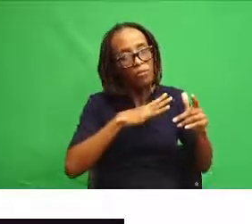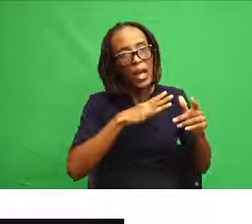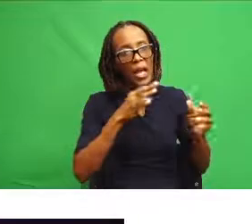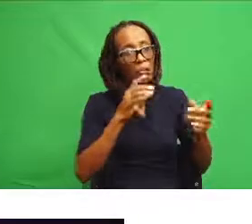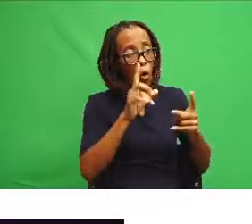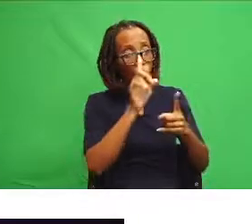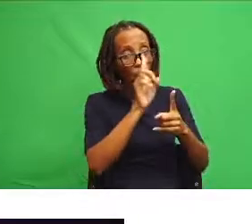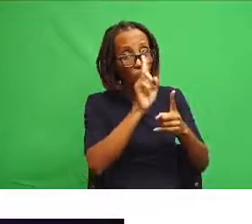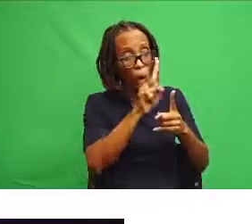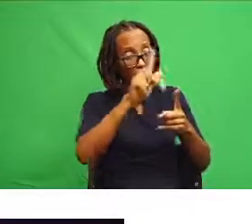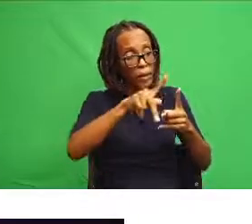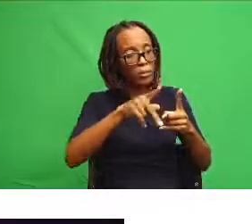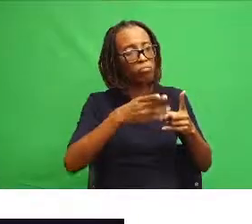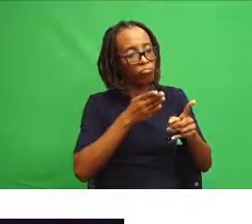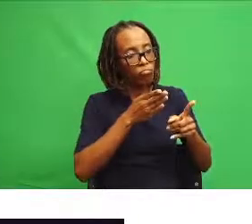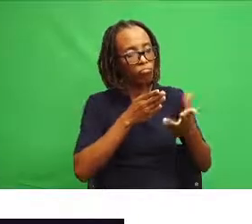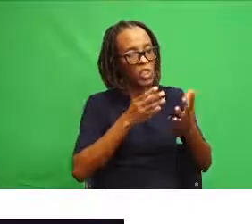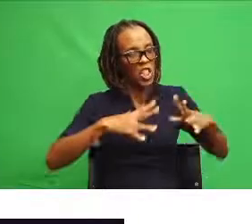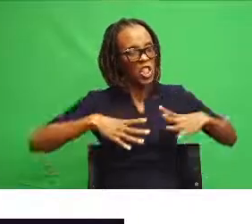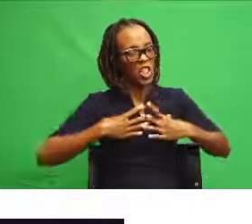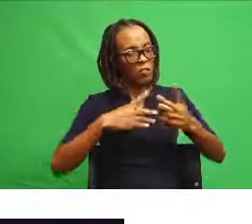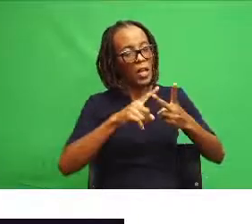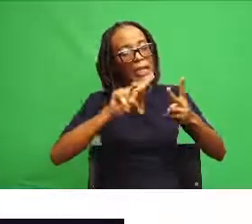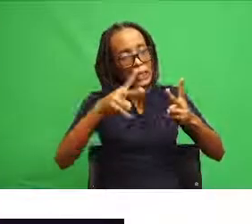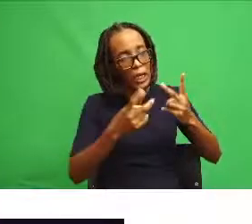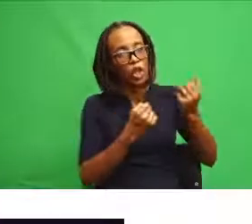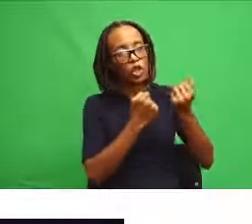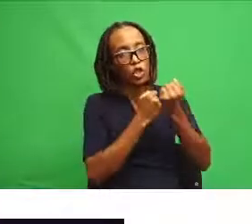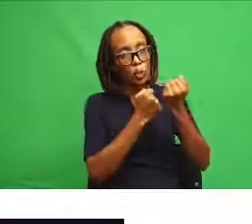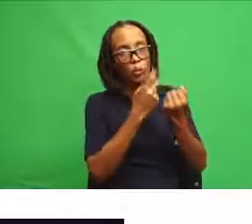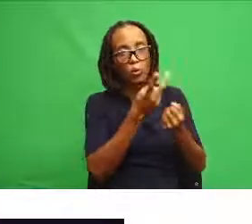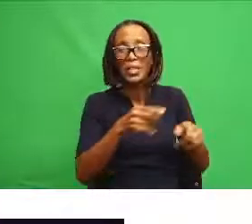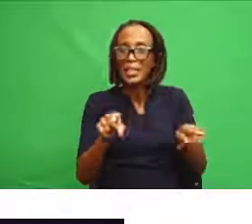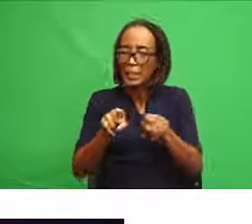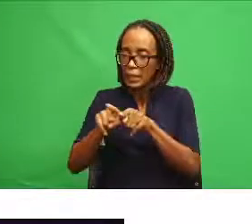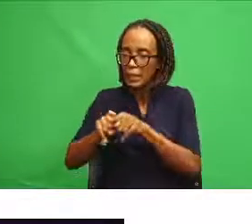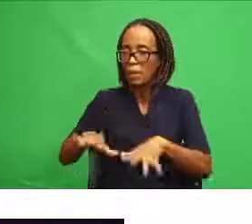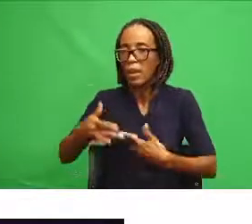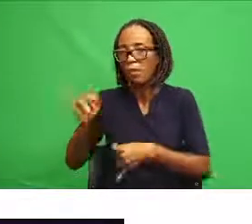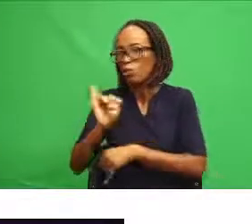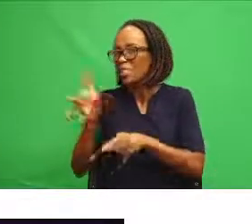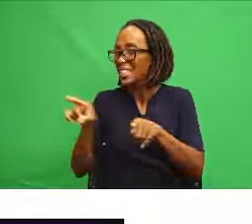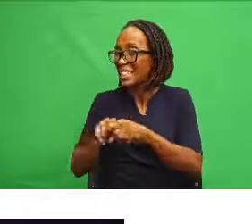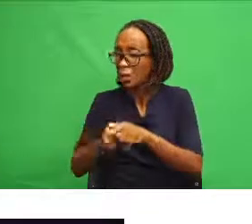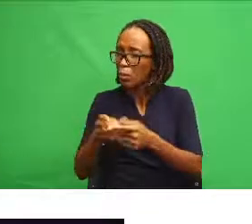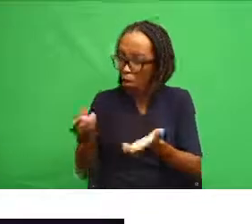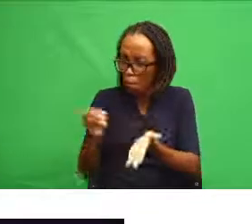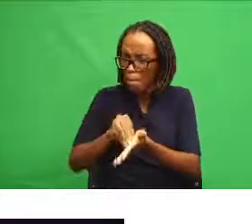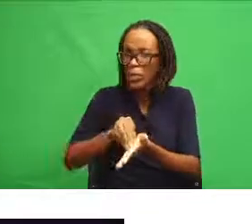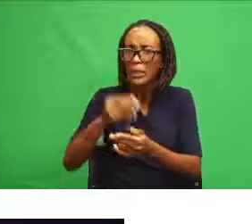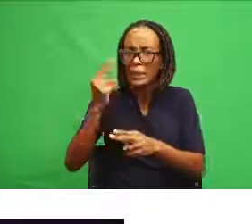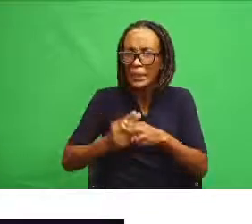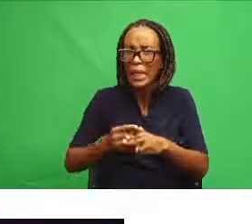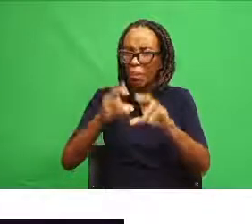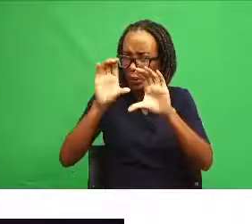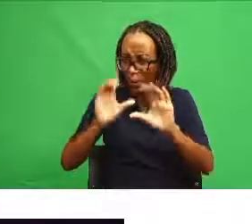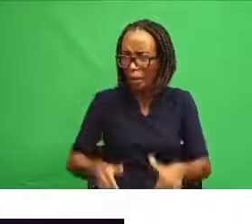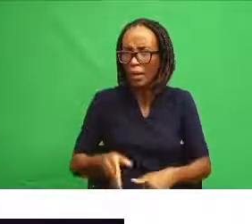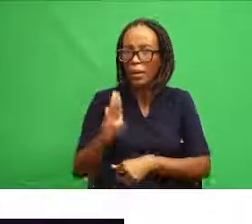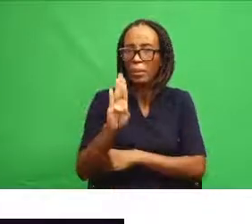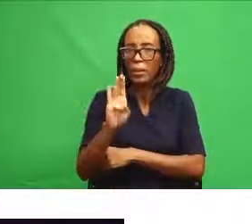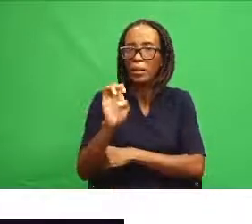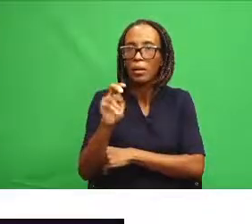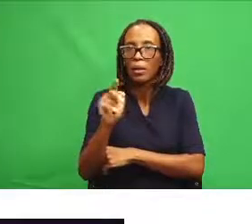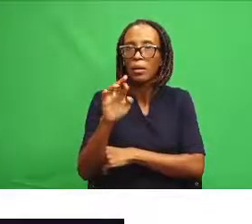contingent beneficiary. All right? Now, the same thing applies to life insurance policies. You can name a beneficiary, and it